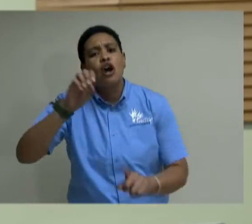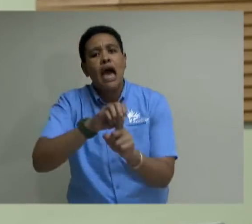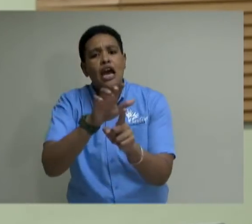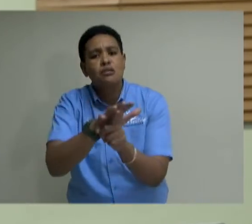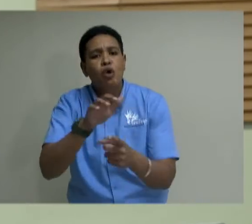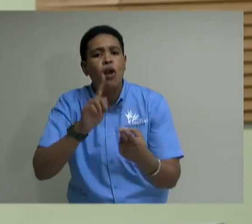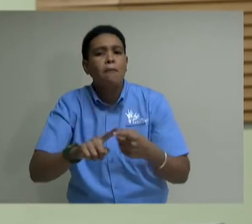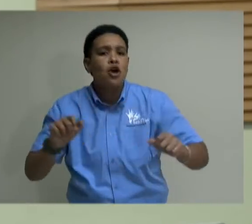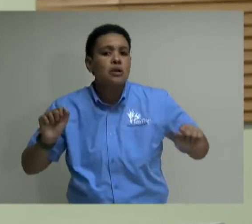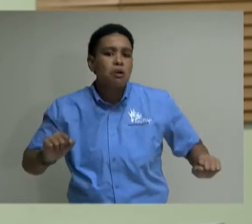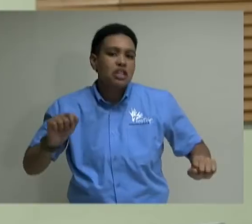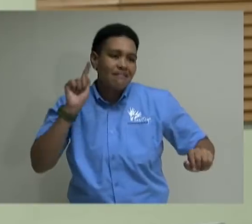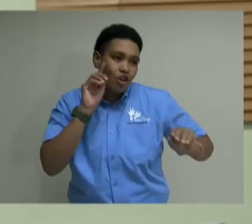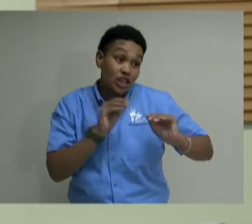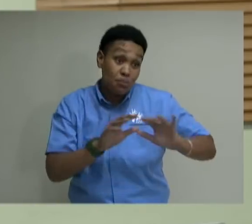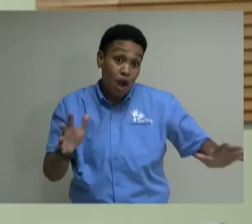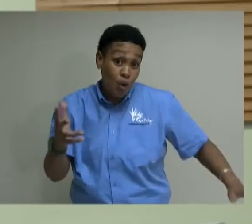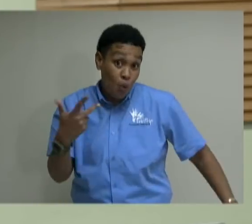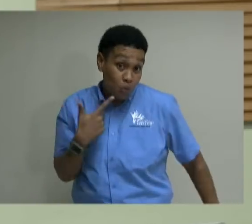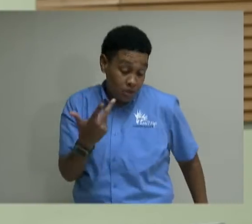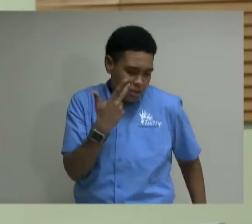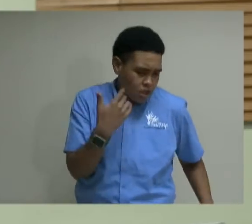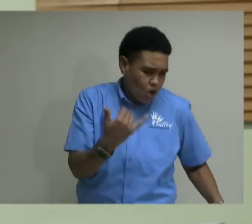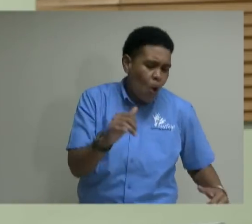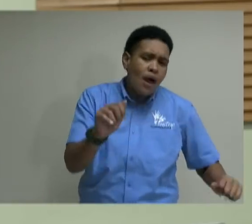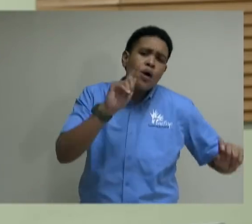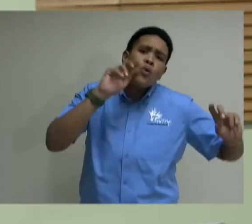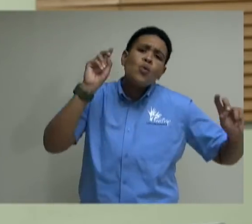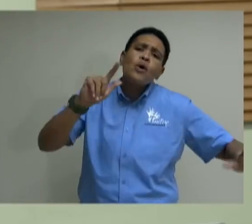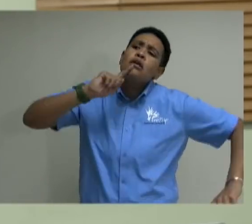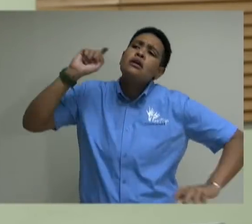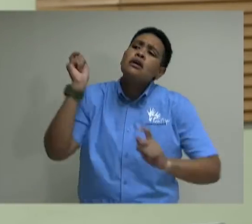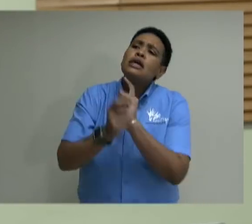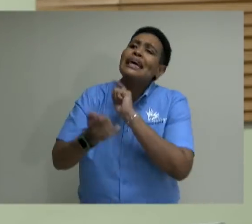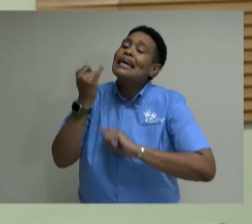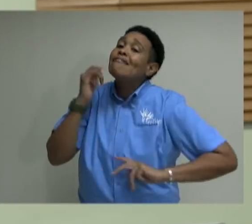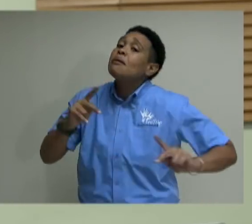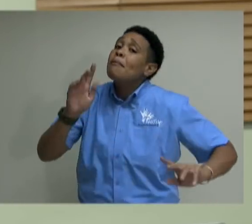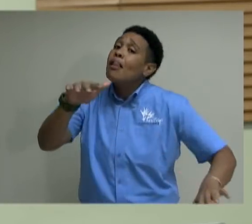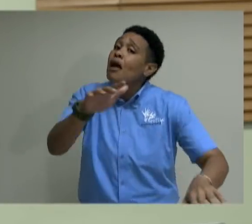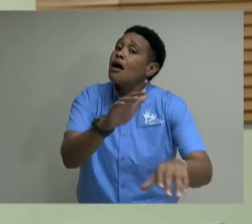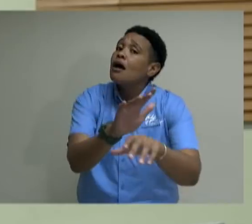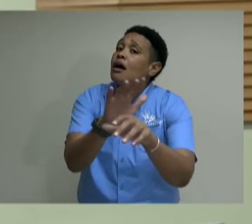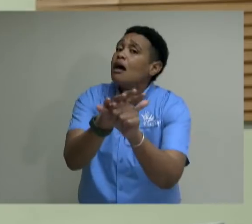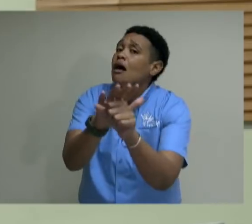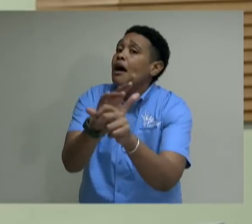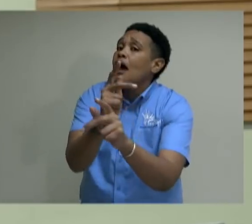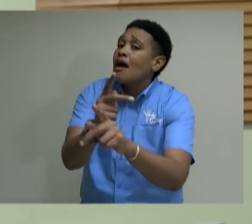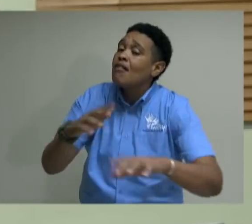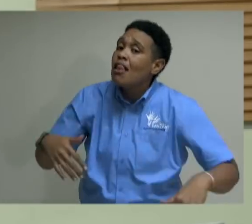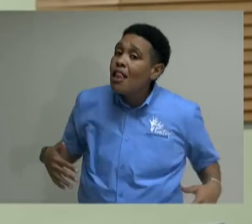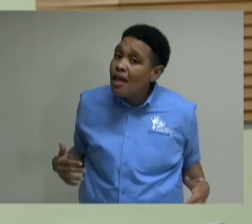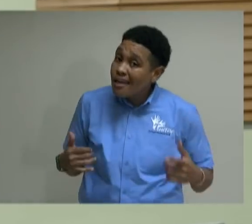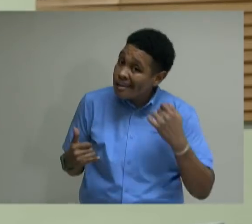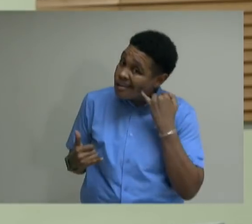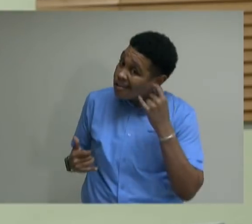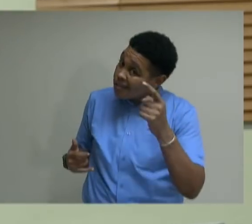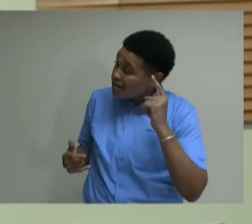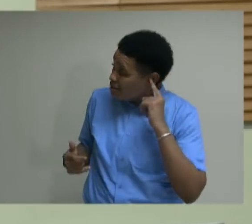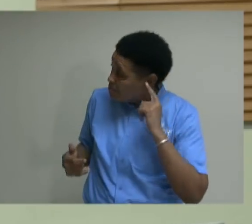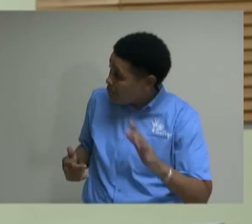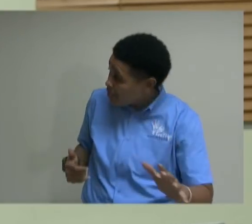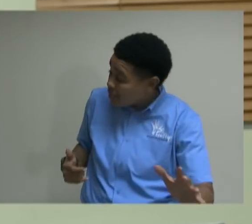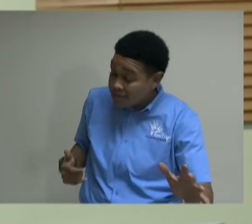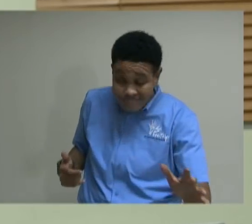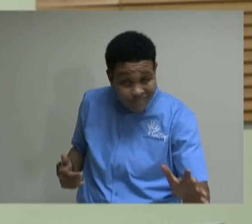and the potential for spread. And what we see now can be quickly reversed if persons are not cautious and if they do not adhere to